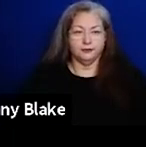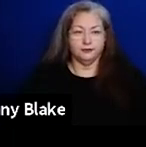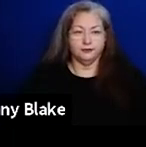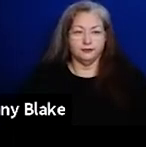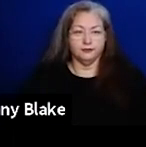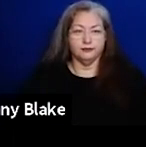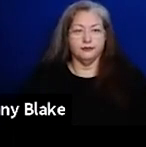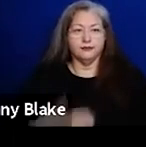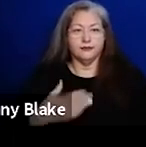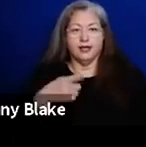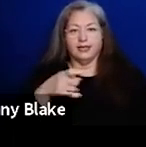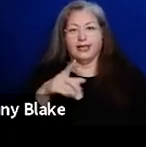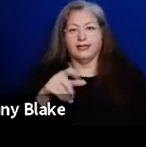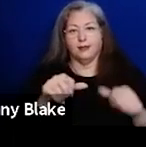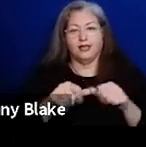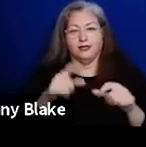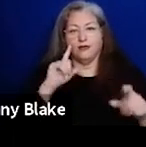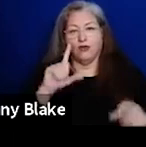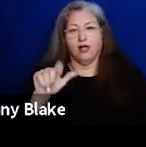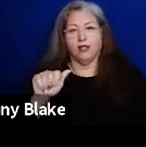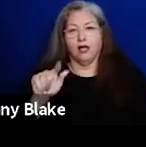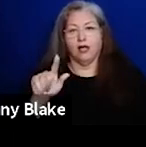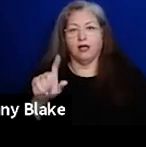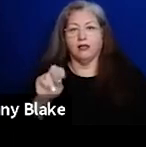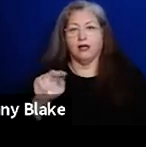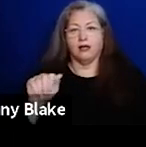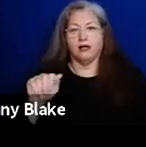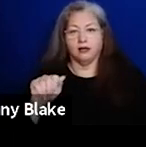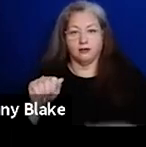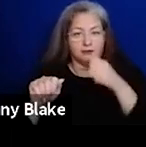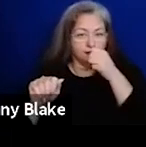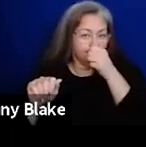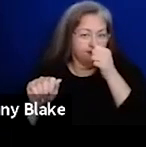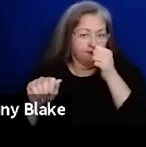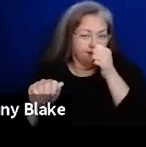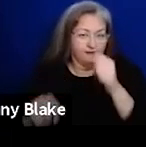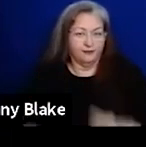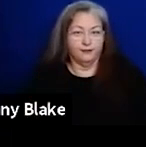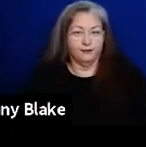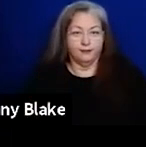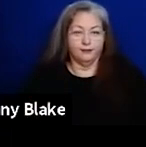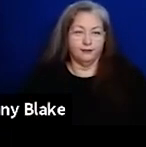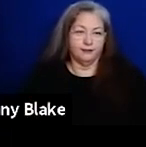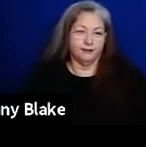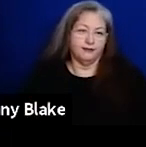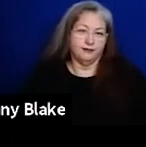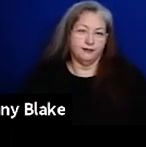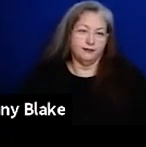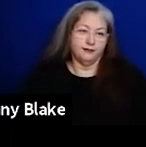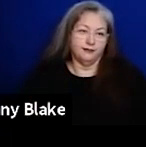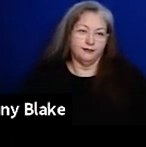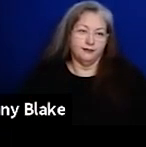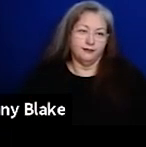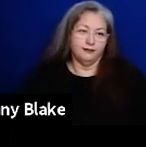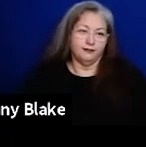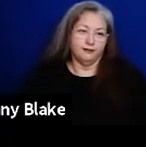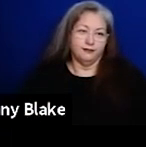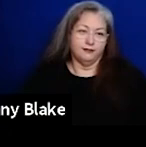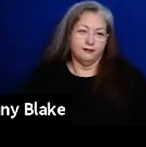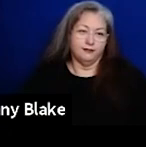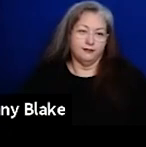this is the space for LaDonna. And just give me one moment